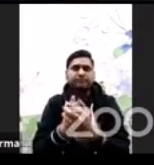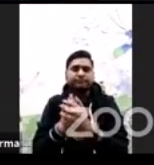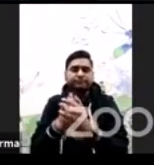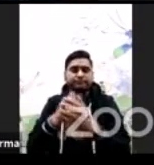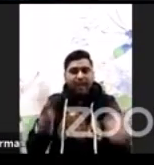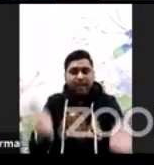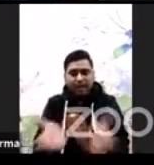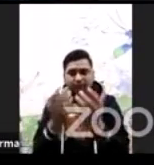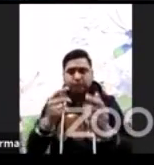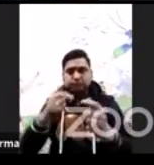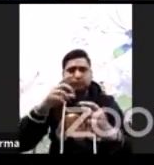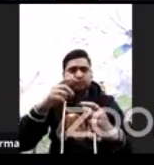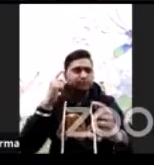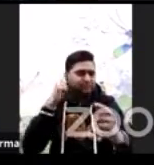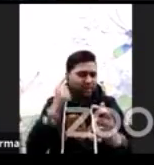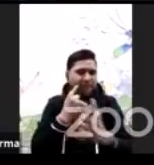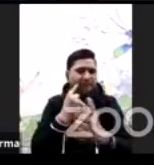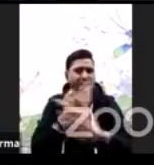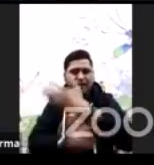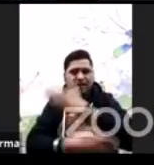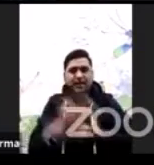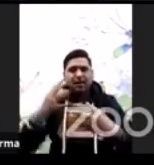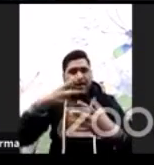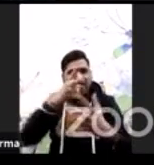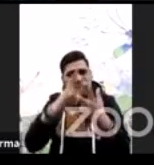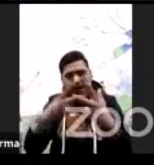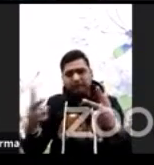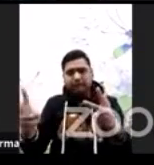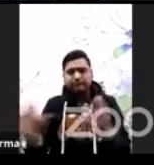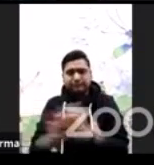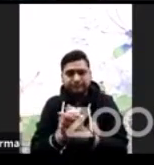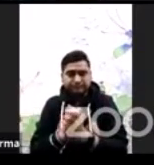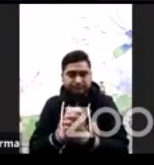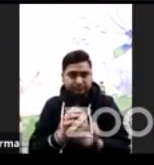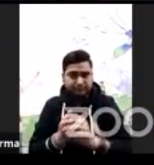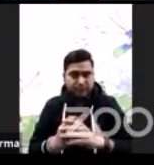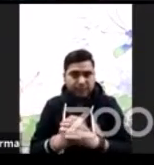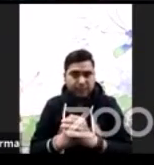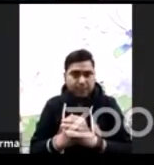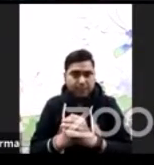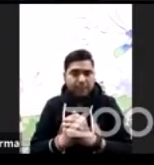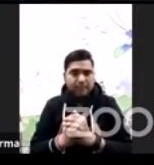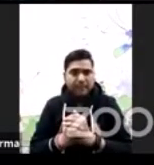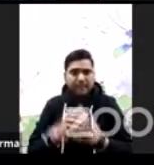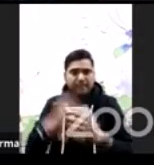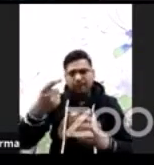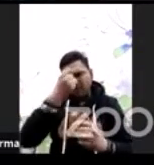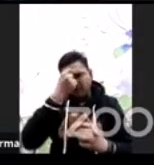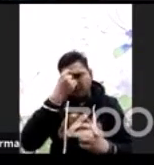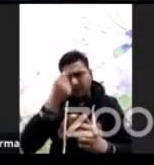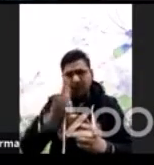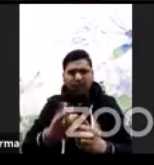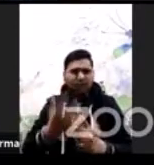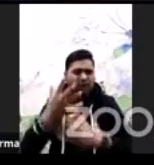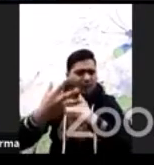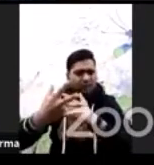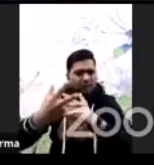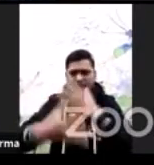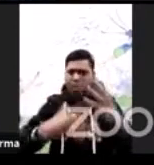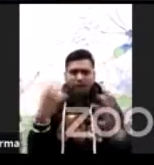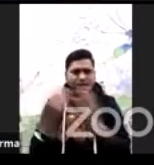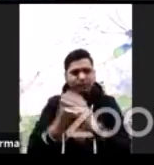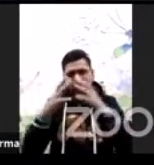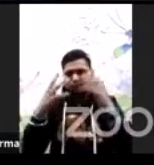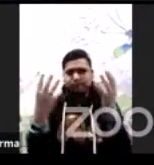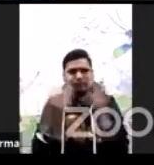society as well as solve many business problems. And these problems are for everyone, you know, so we looked at